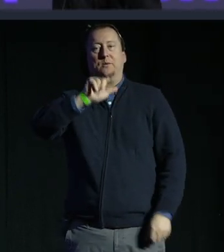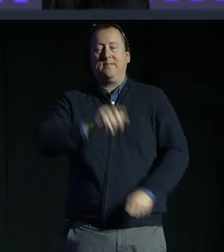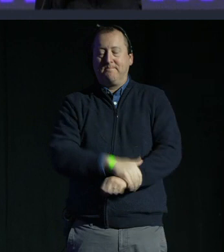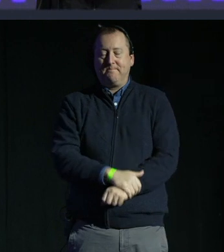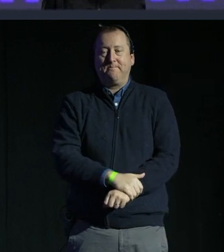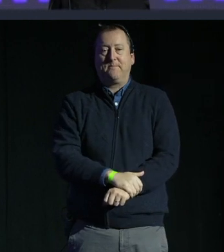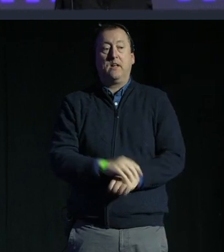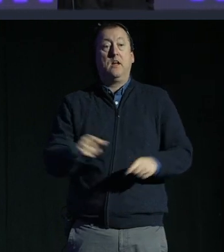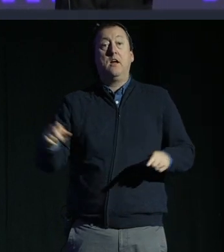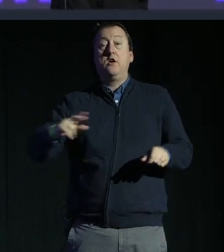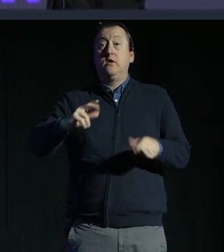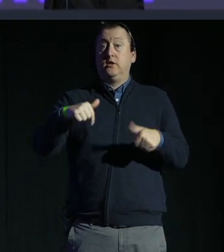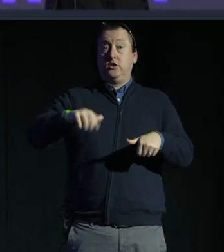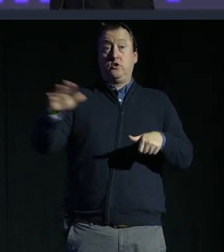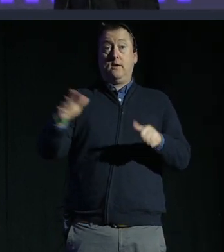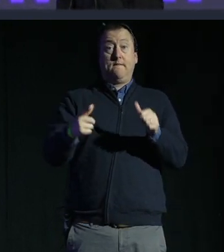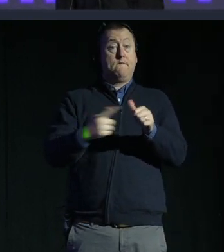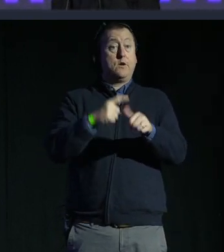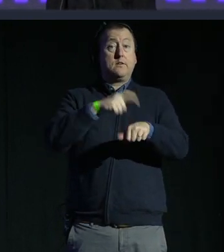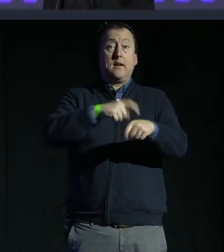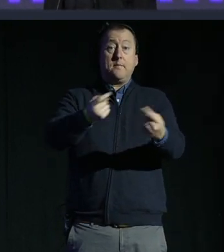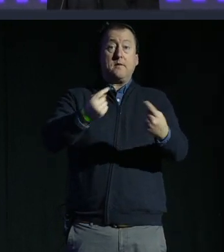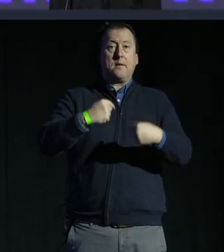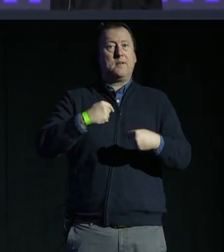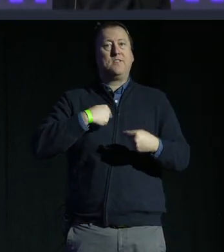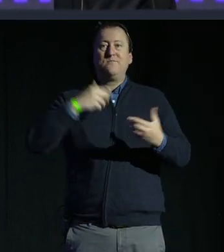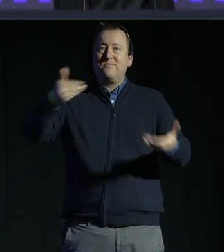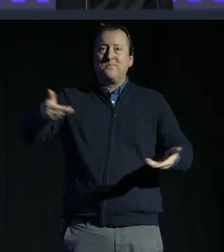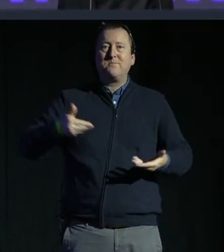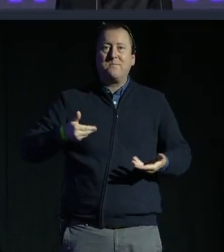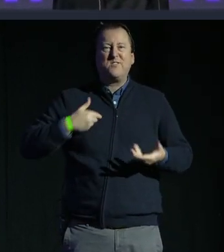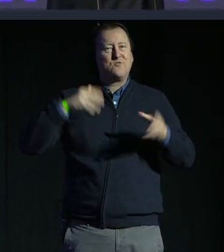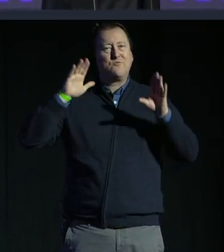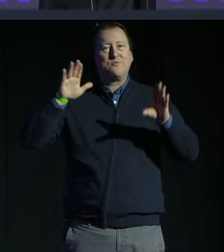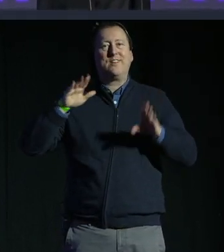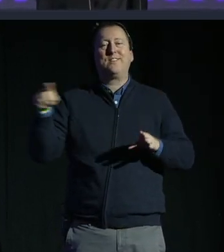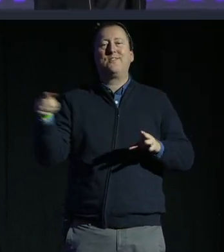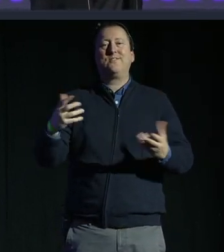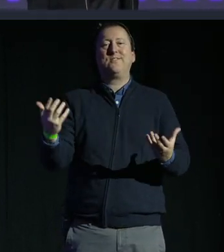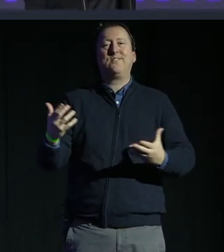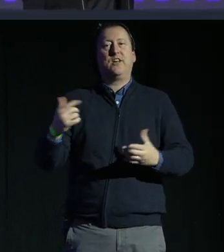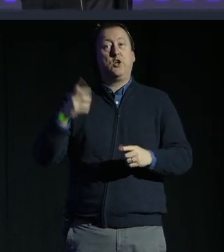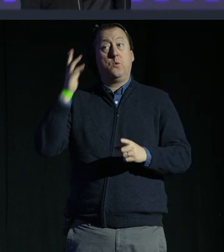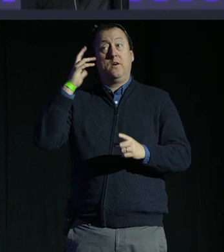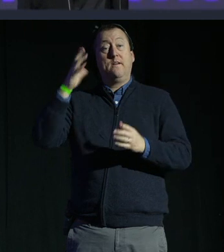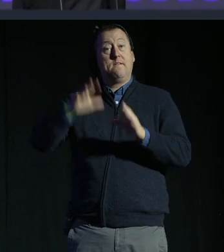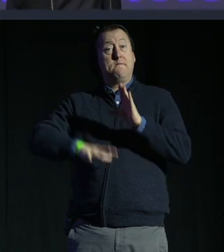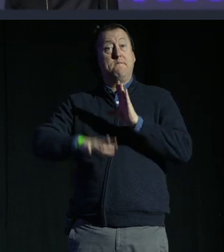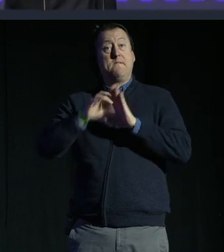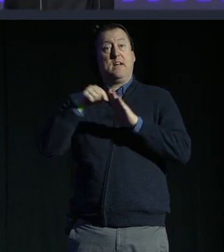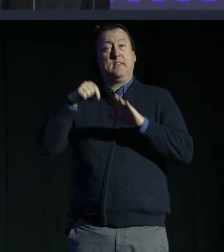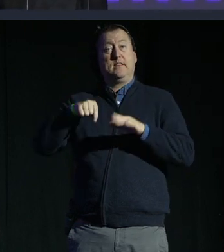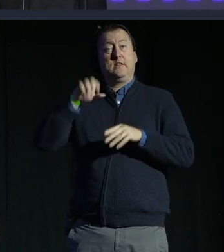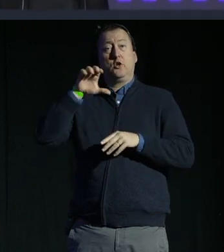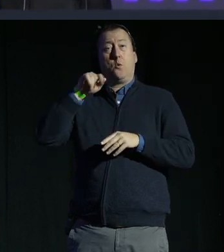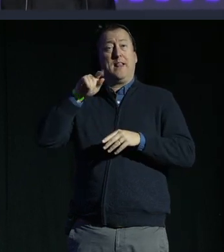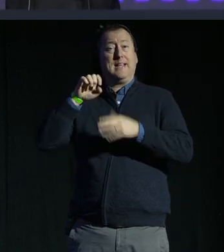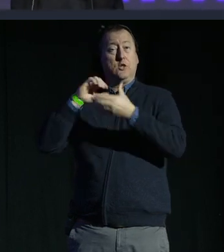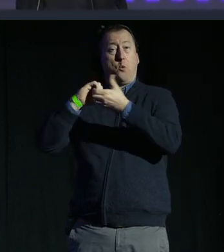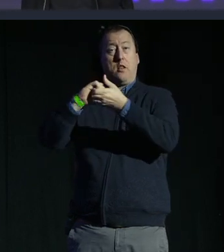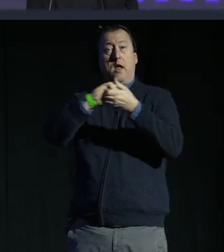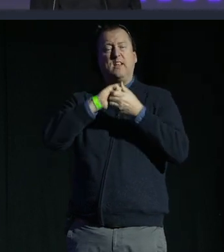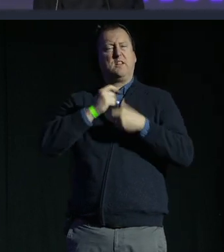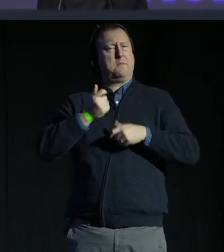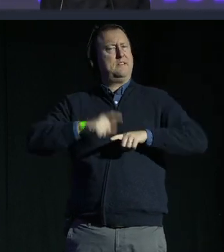If you're joining us for the first time, it's great to have you. I think you'll find that Coalesce is a bit of a different